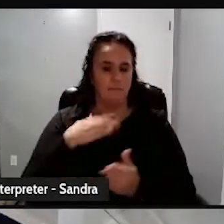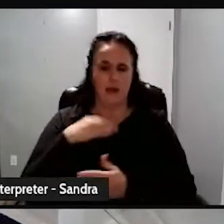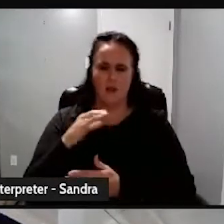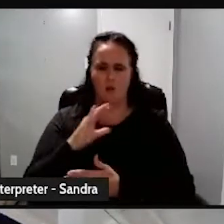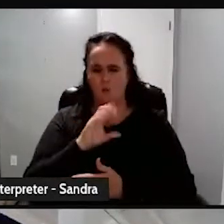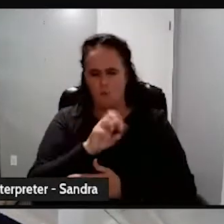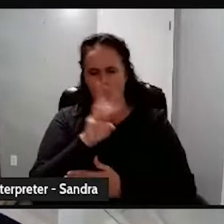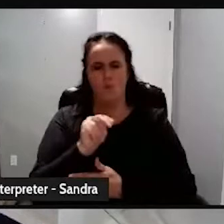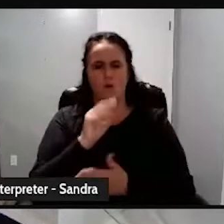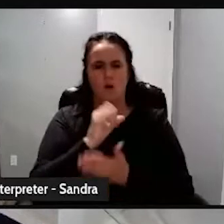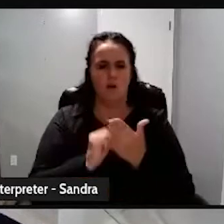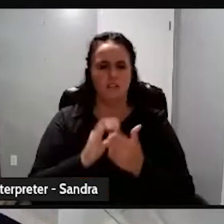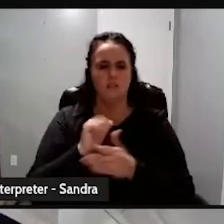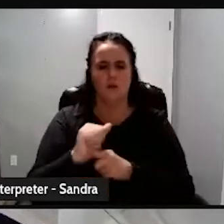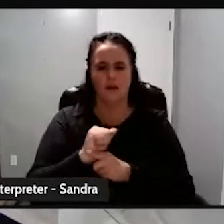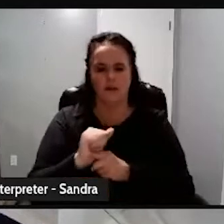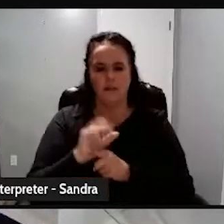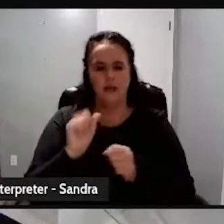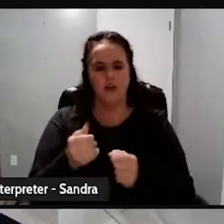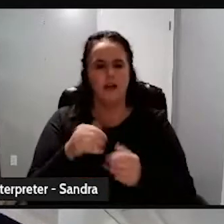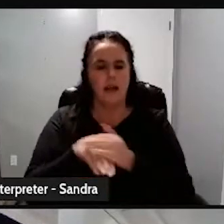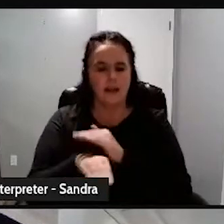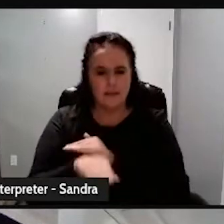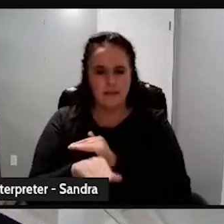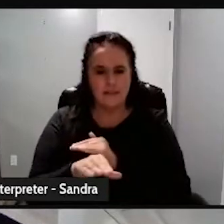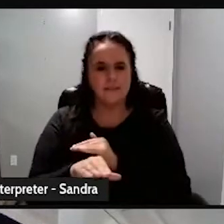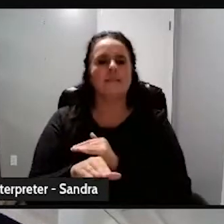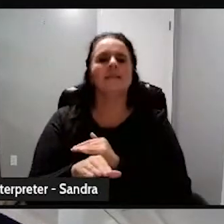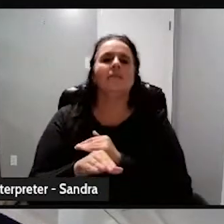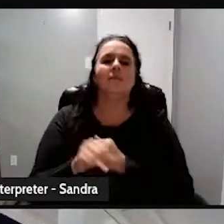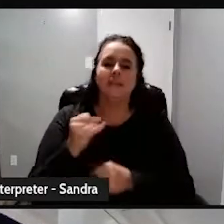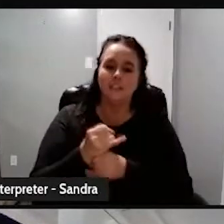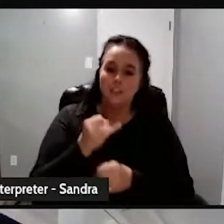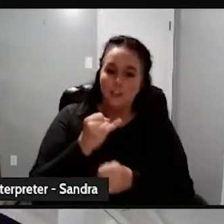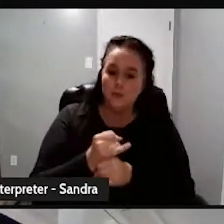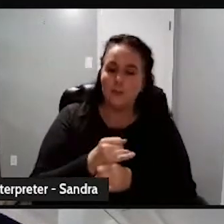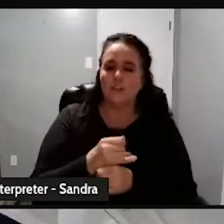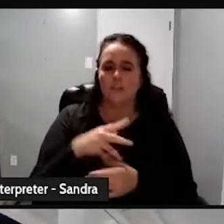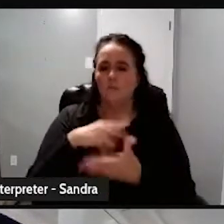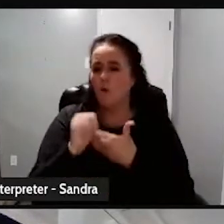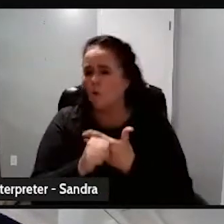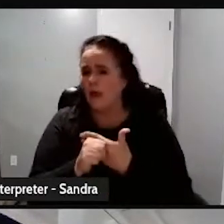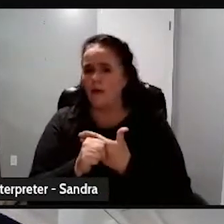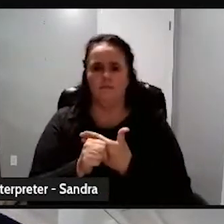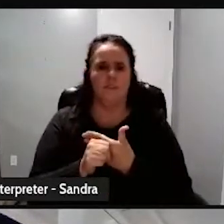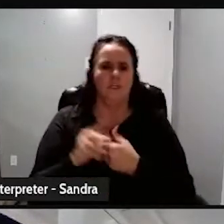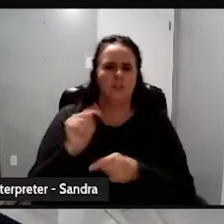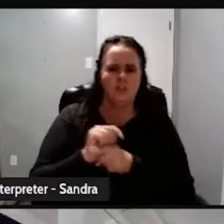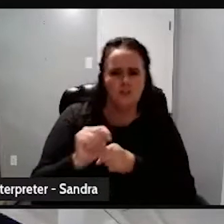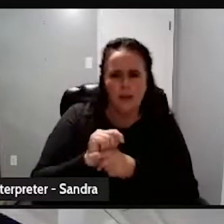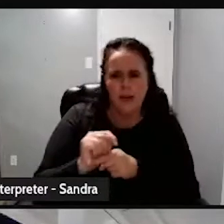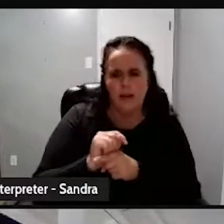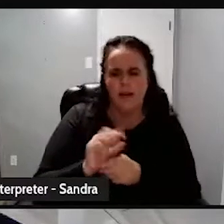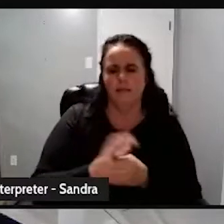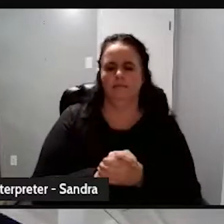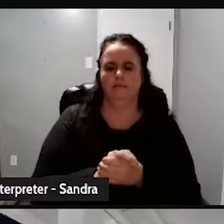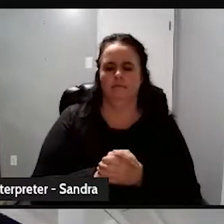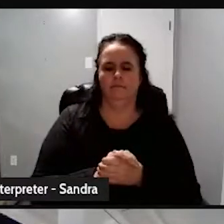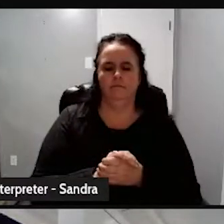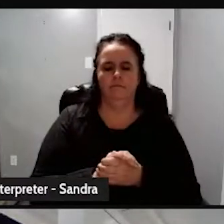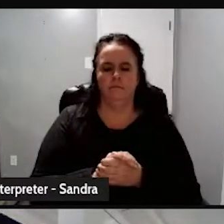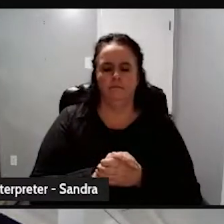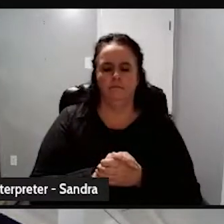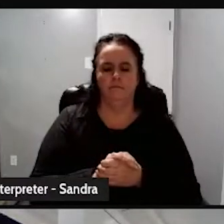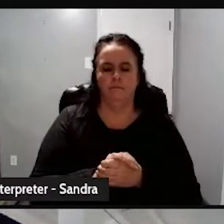practice, I could access institutions and programs and training. Now, as an